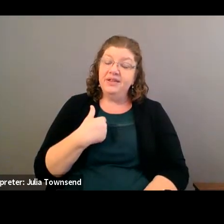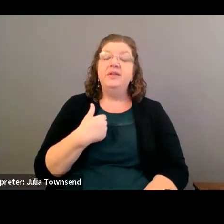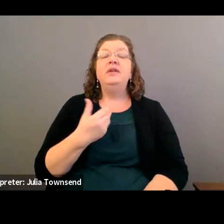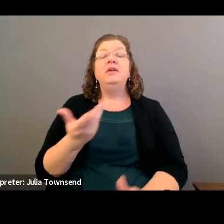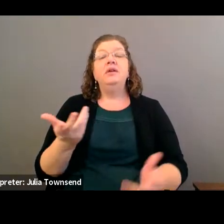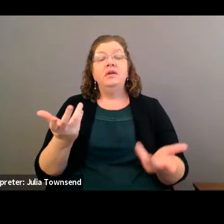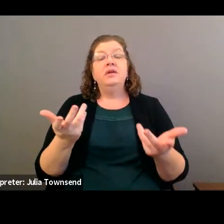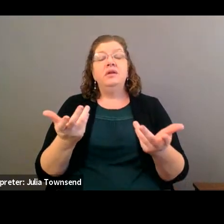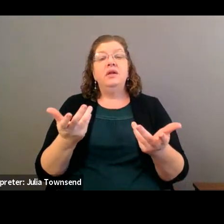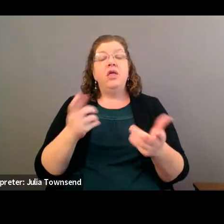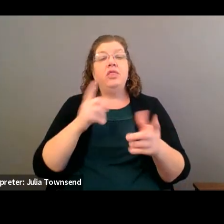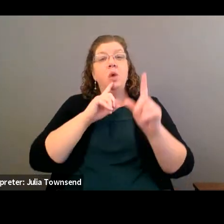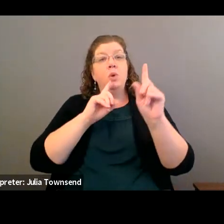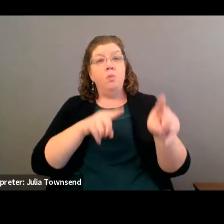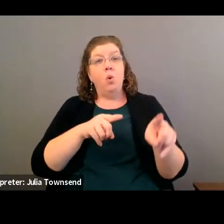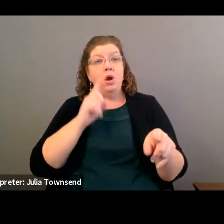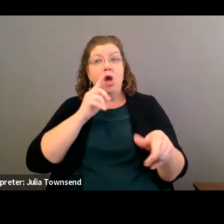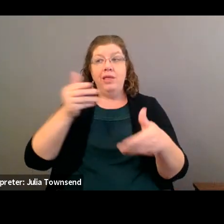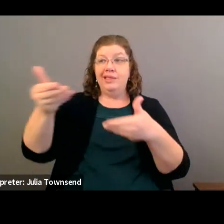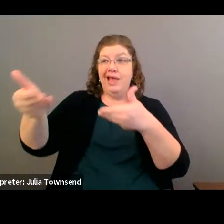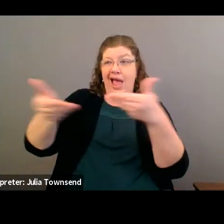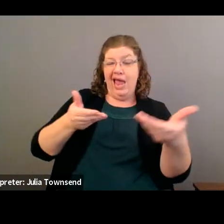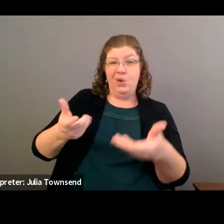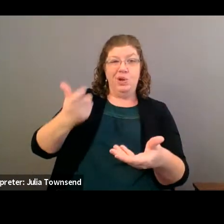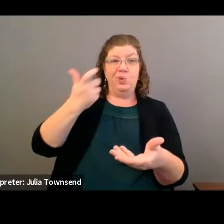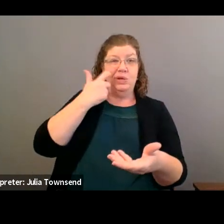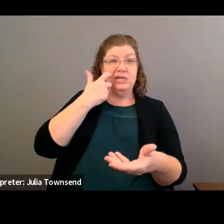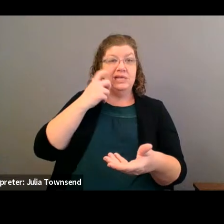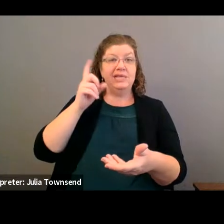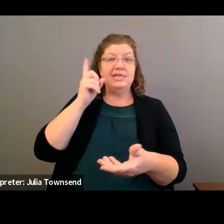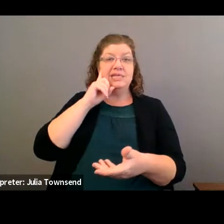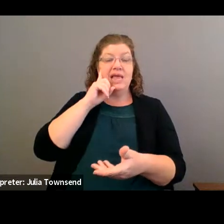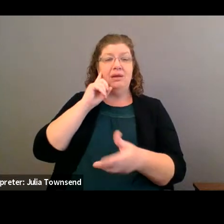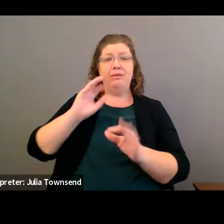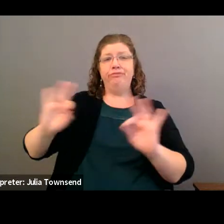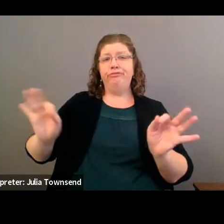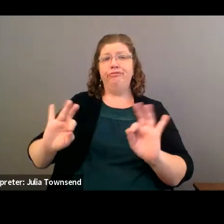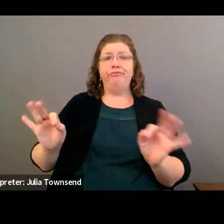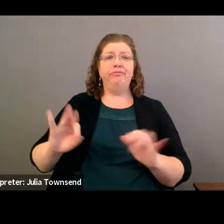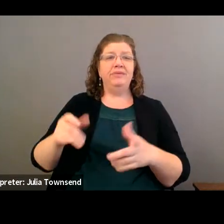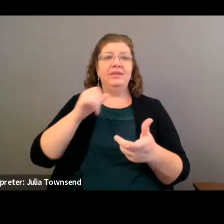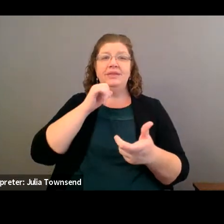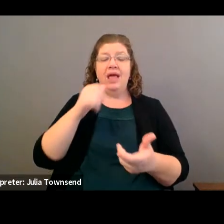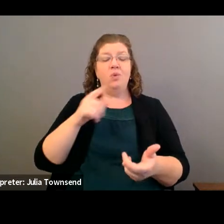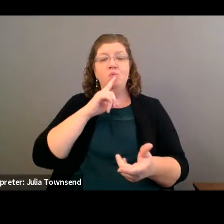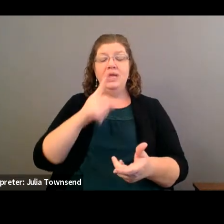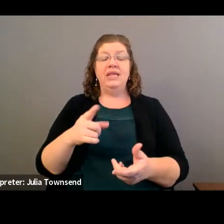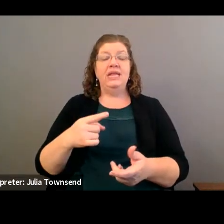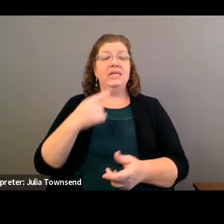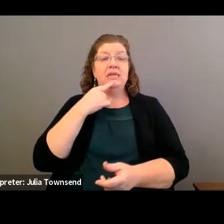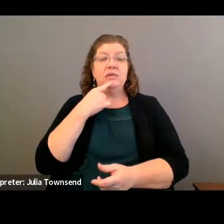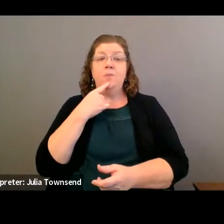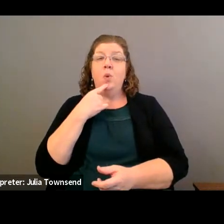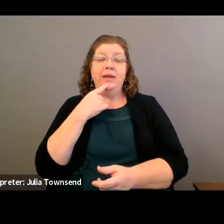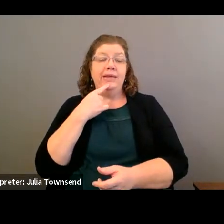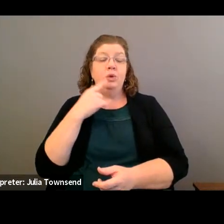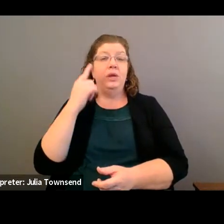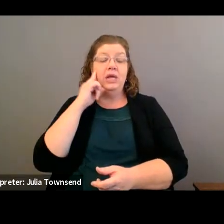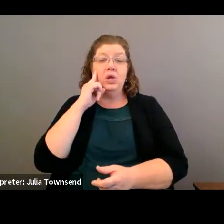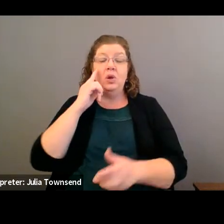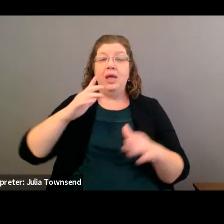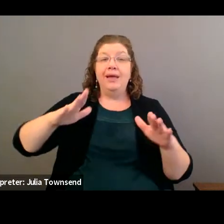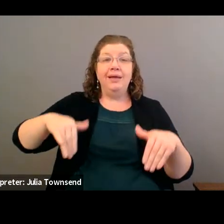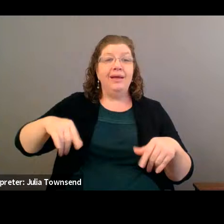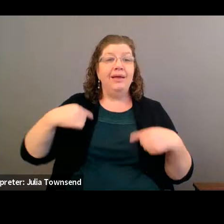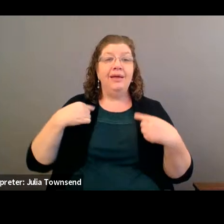The report on the hiring recently sounded non-existent, and it was extremely disappointing to hear there have not